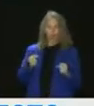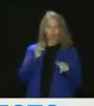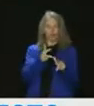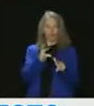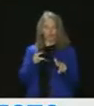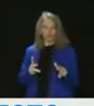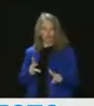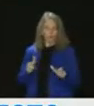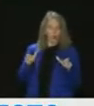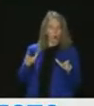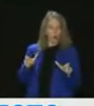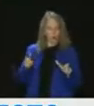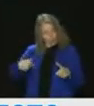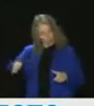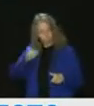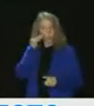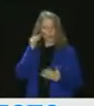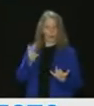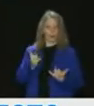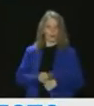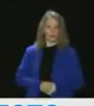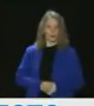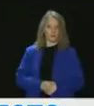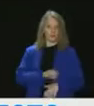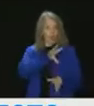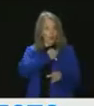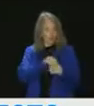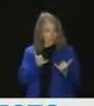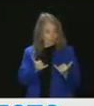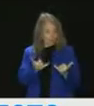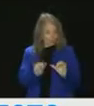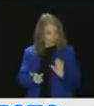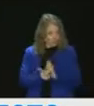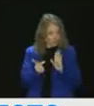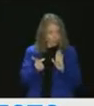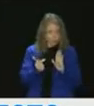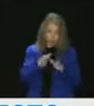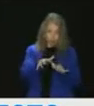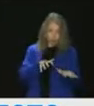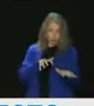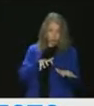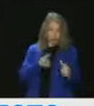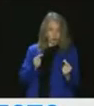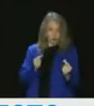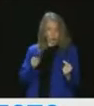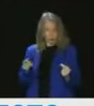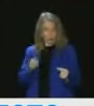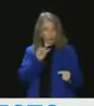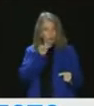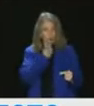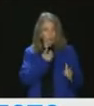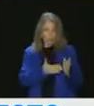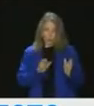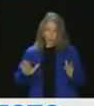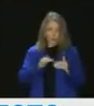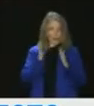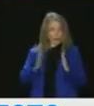If you're still participating in illegal blockades, you're hurting your neighbors. So it's time to go